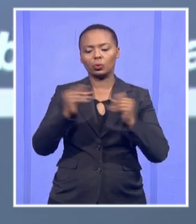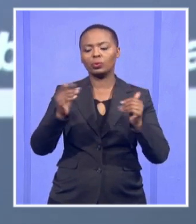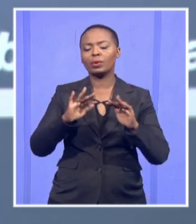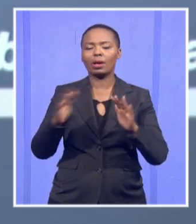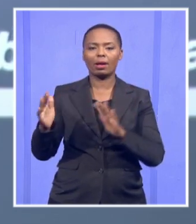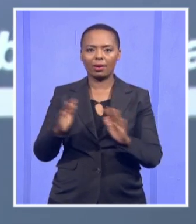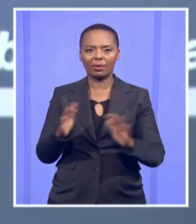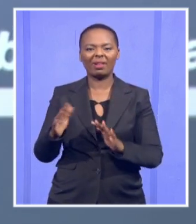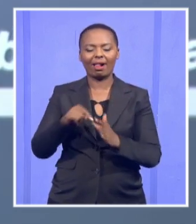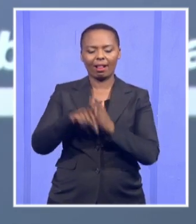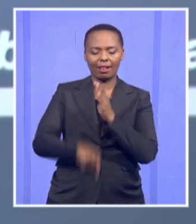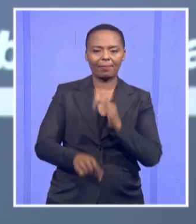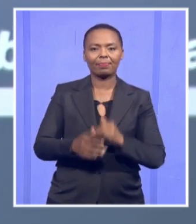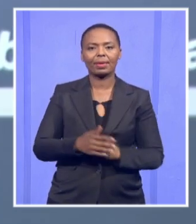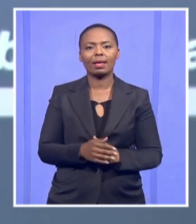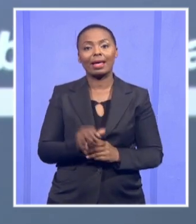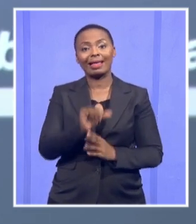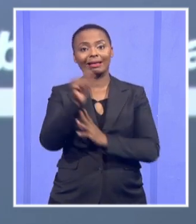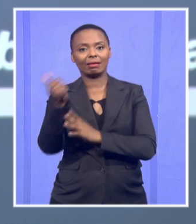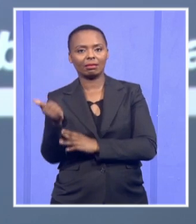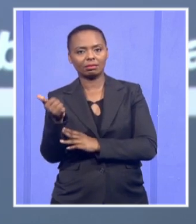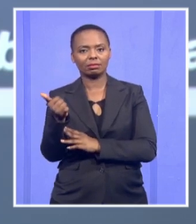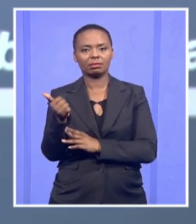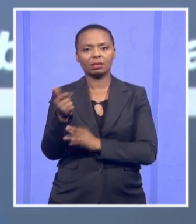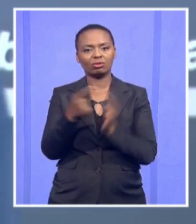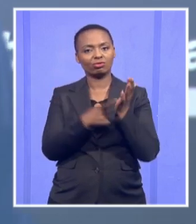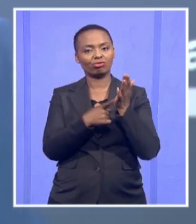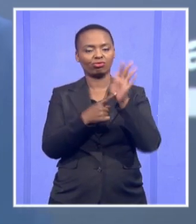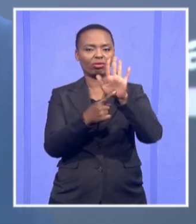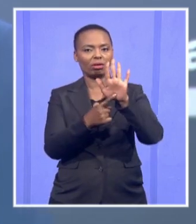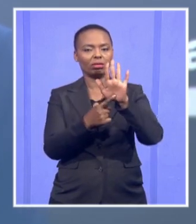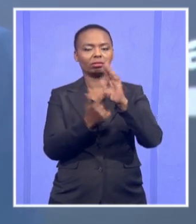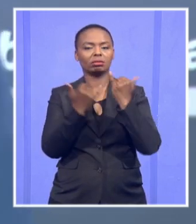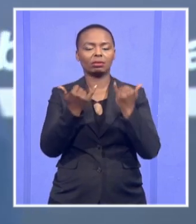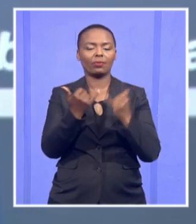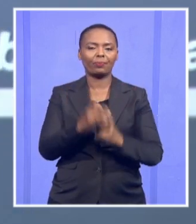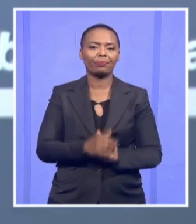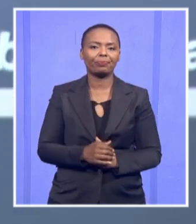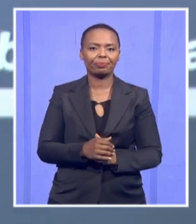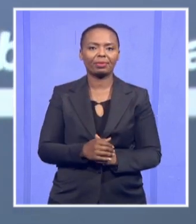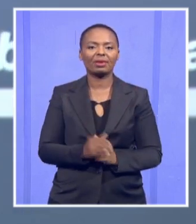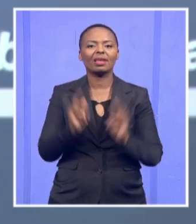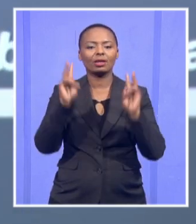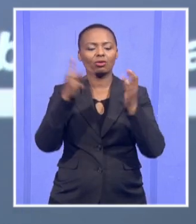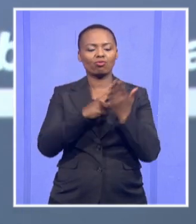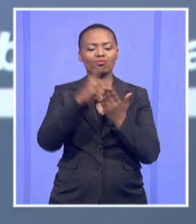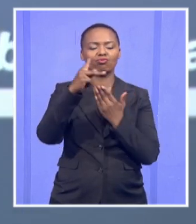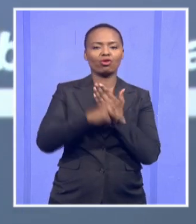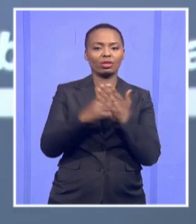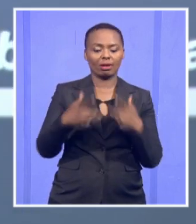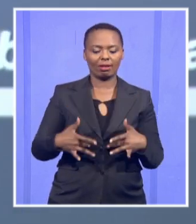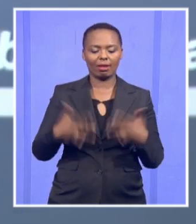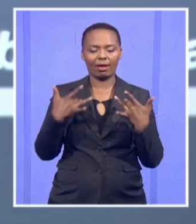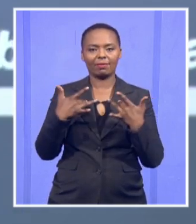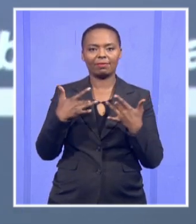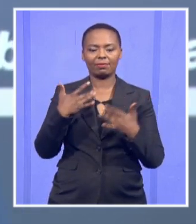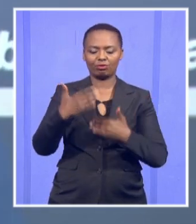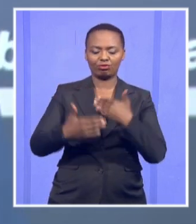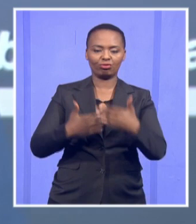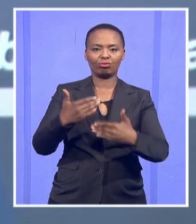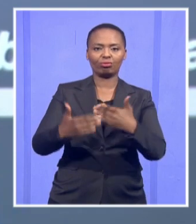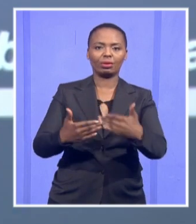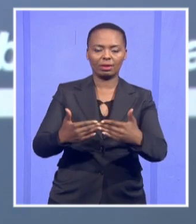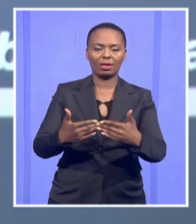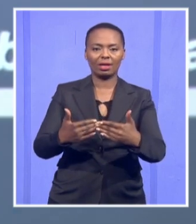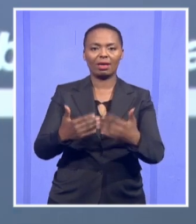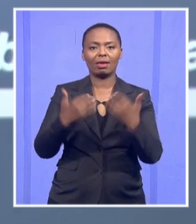so forth. If we were to go to the next slide on the project life cycle, I felt it